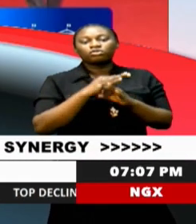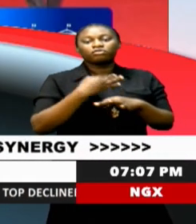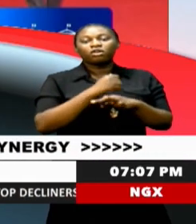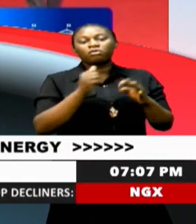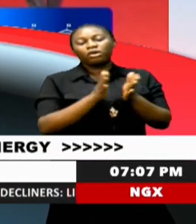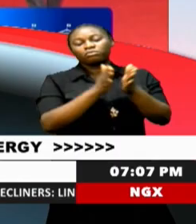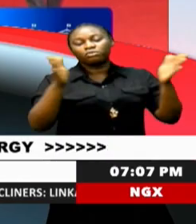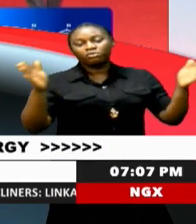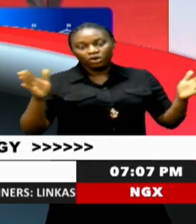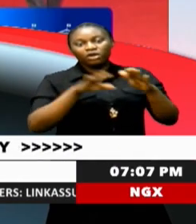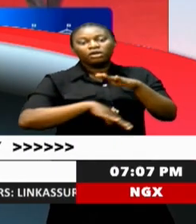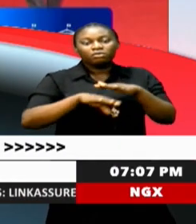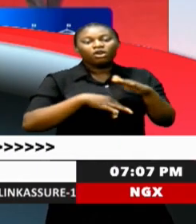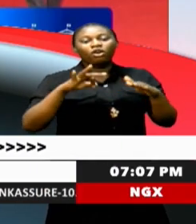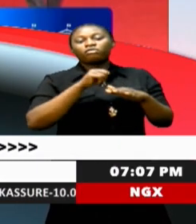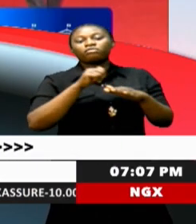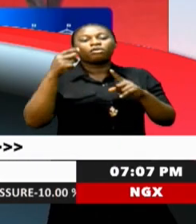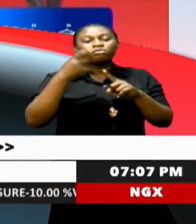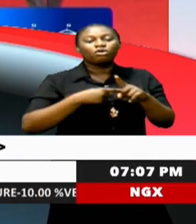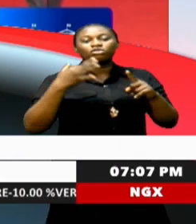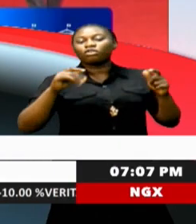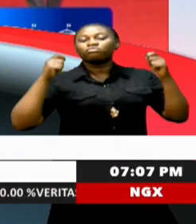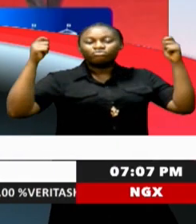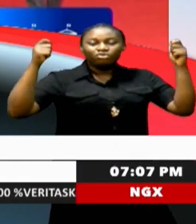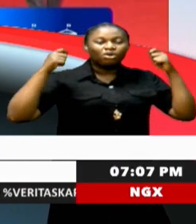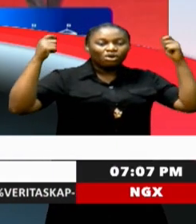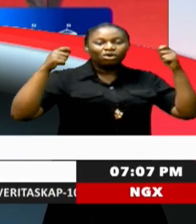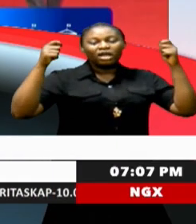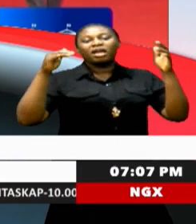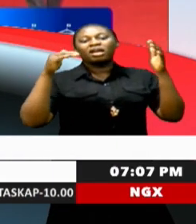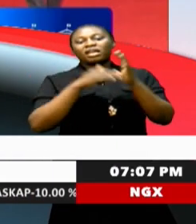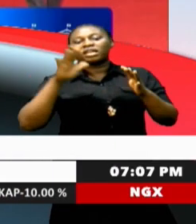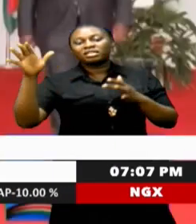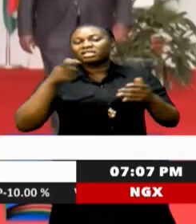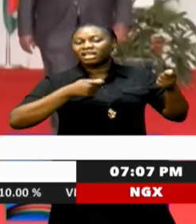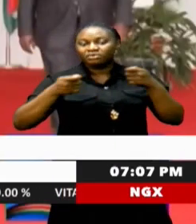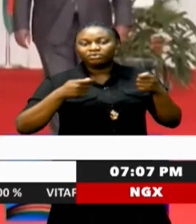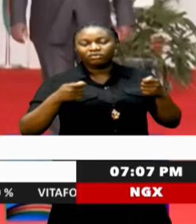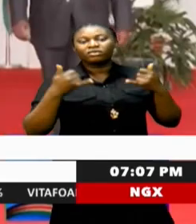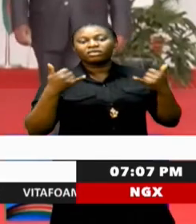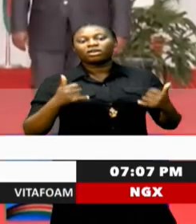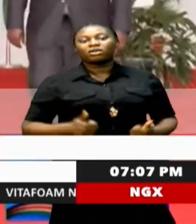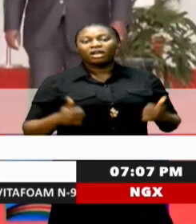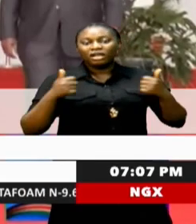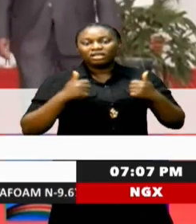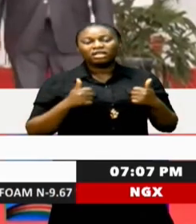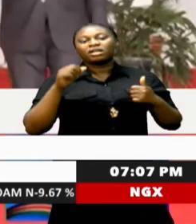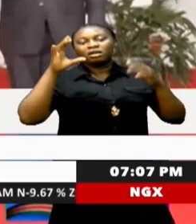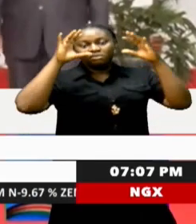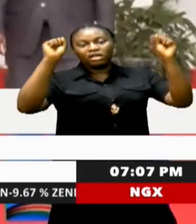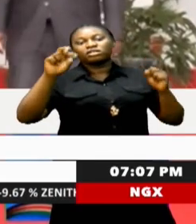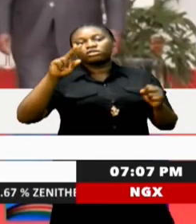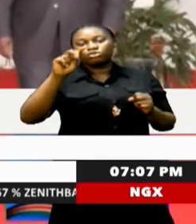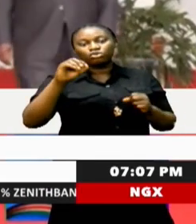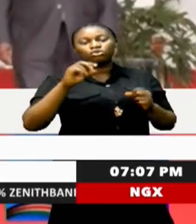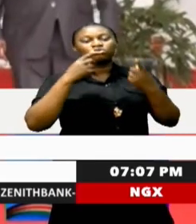government after a month of widespread and deadly protests against his administration. In an address, President Ruto unveiled the names